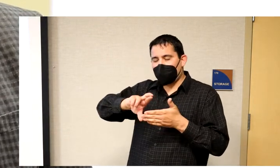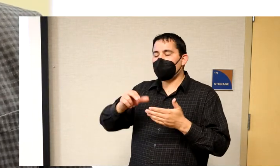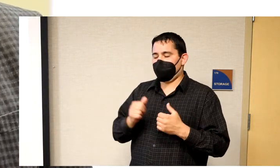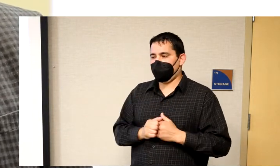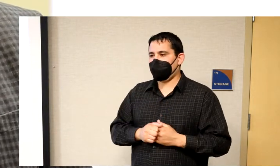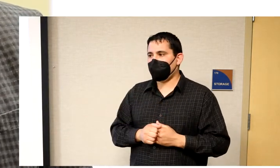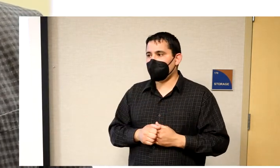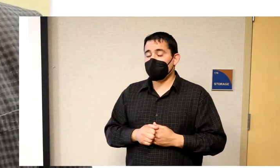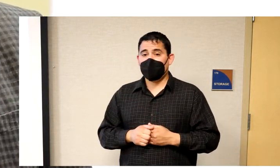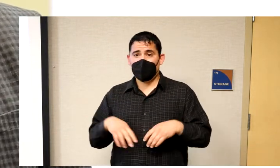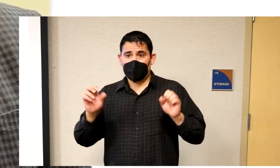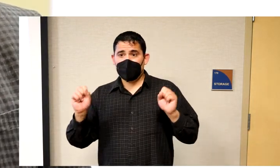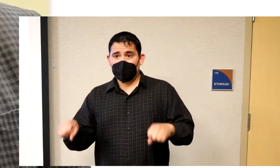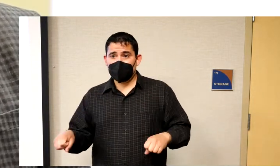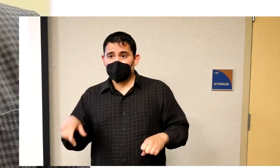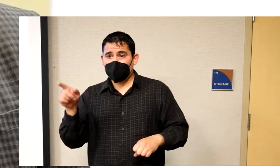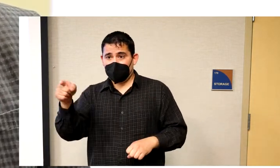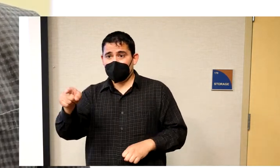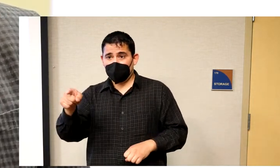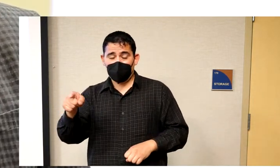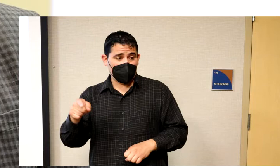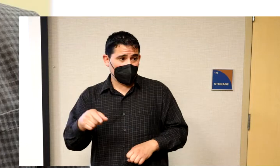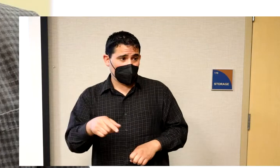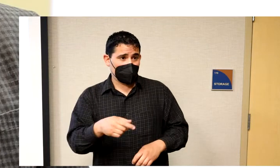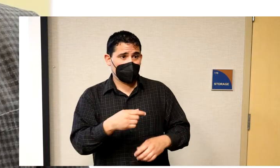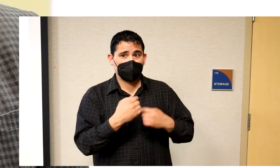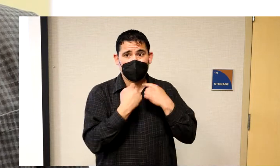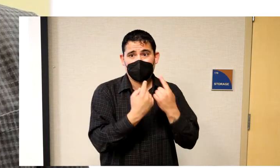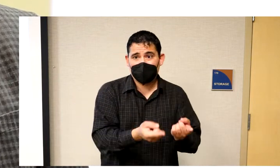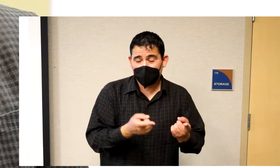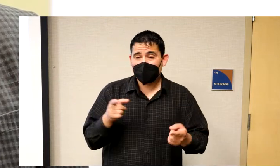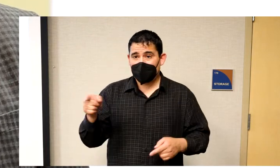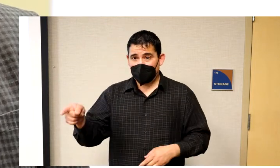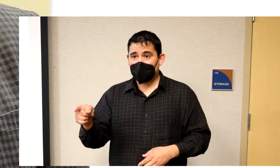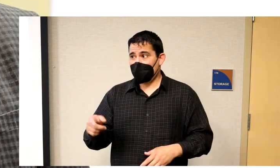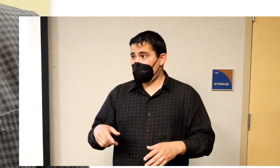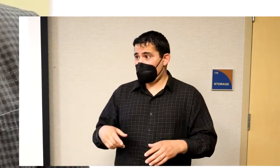instruct the consultant to fix whatever split